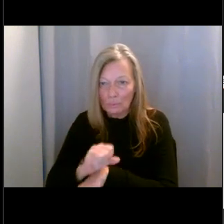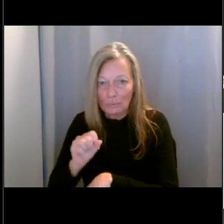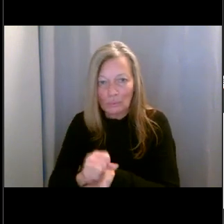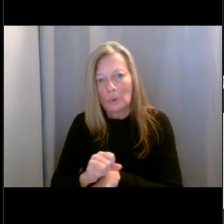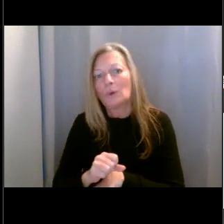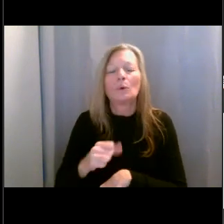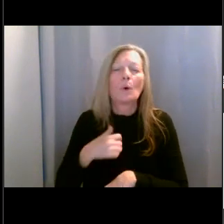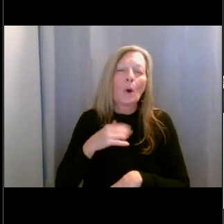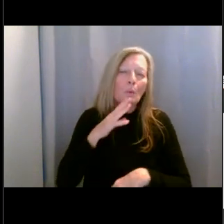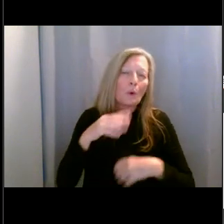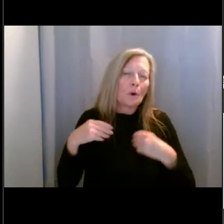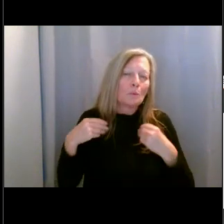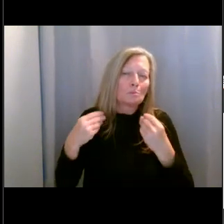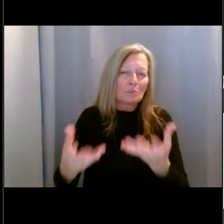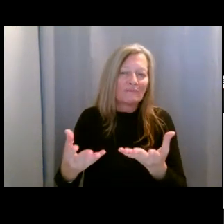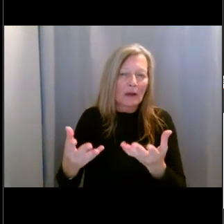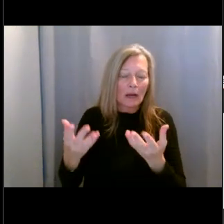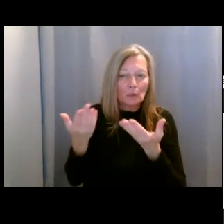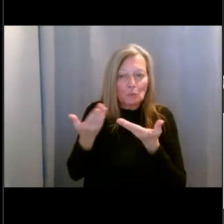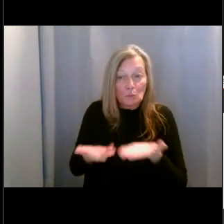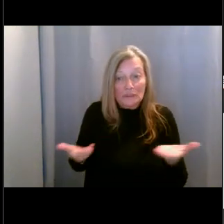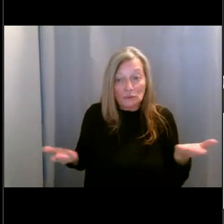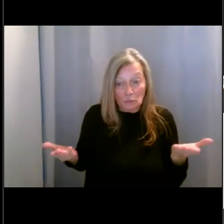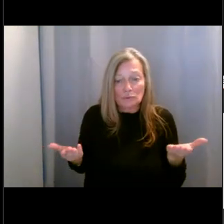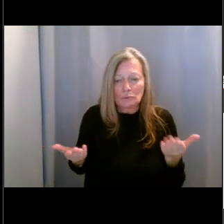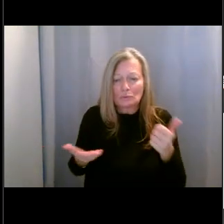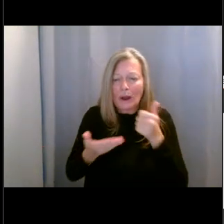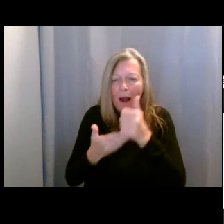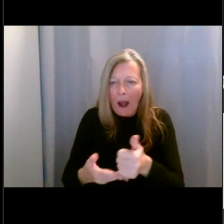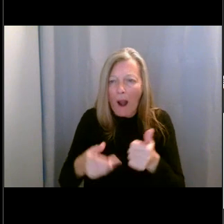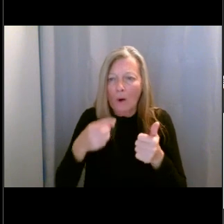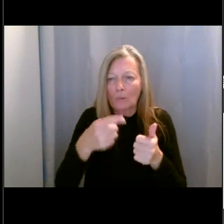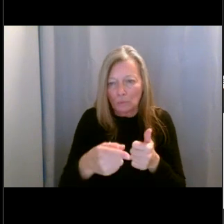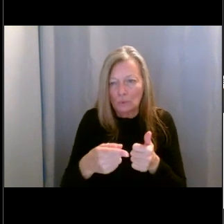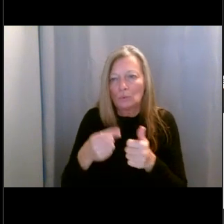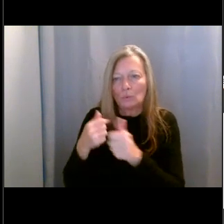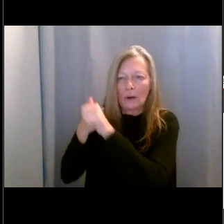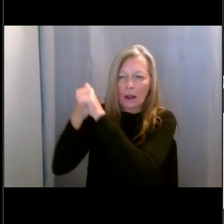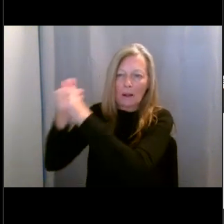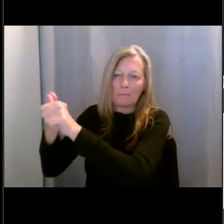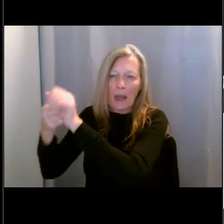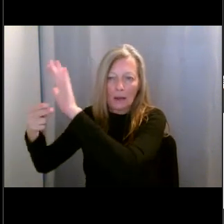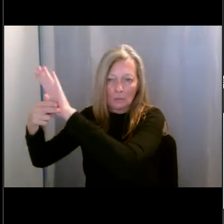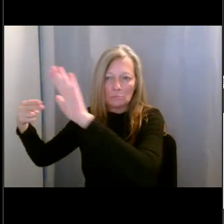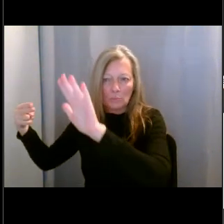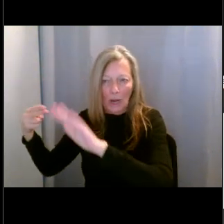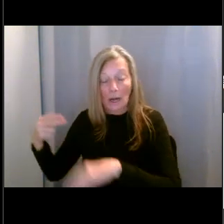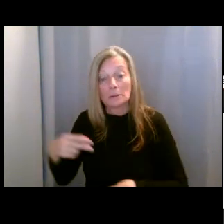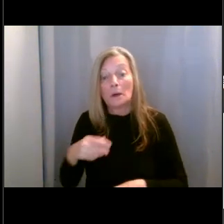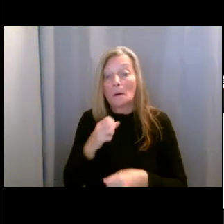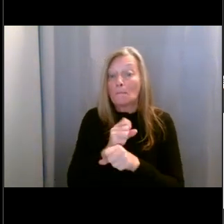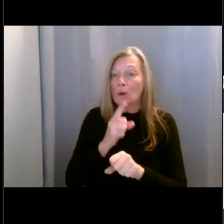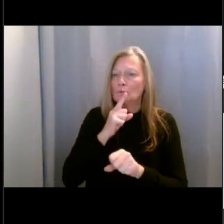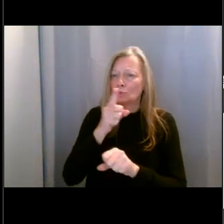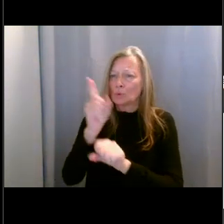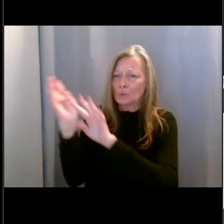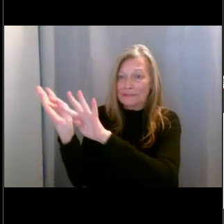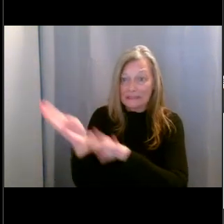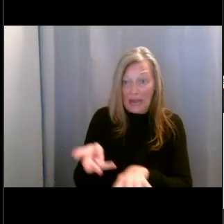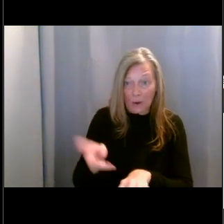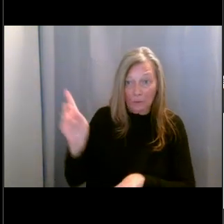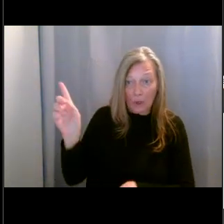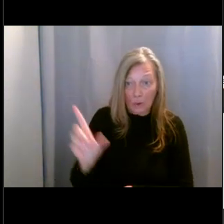can use to help you with brand compliance. One is to be sure that you download and review the brand